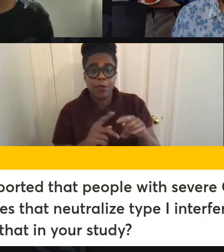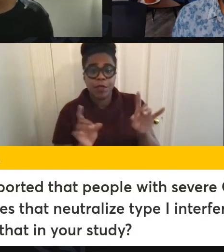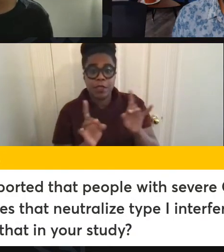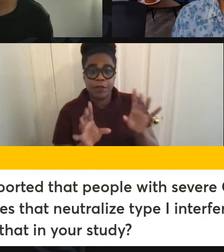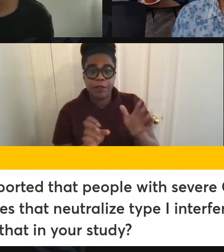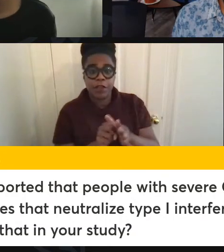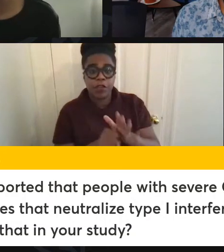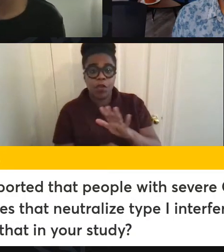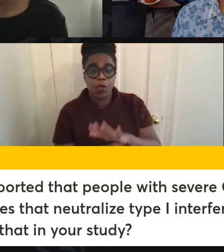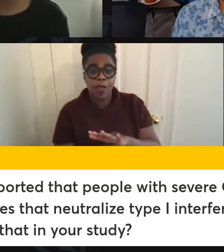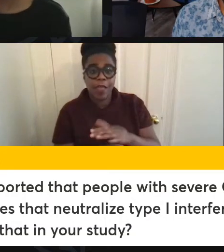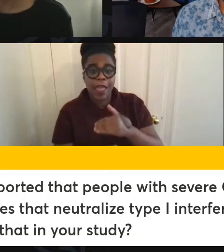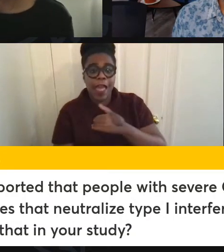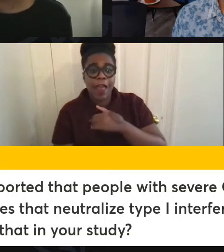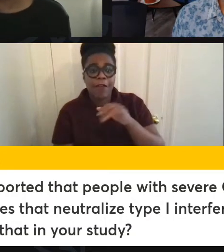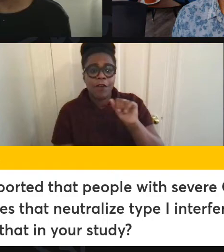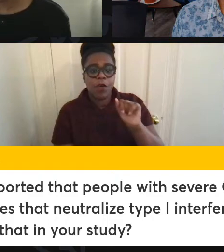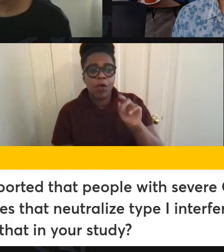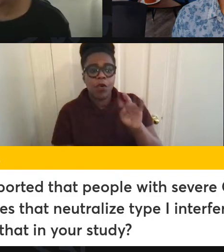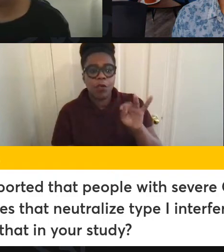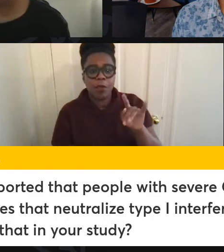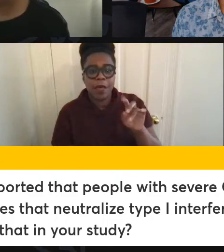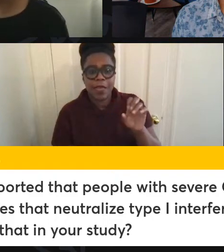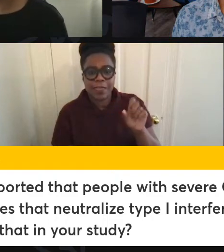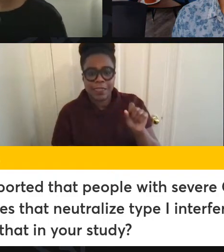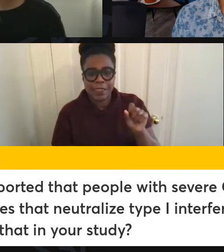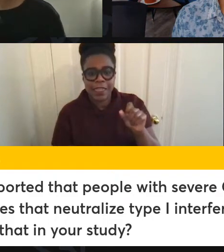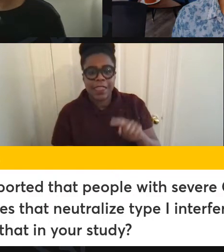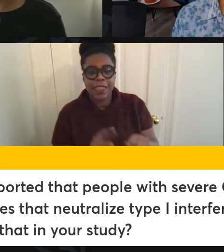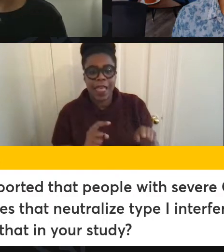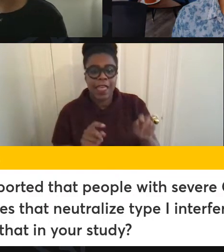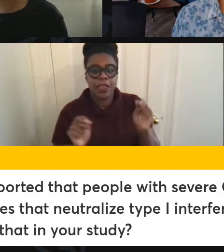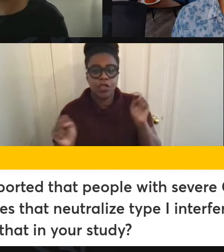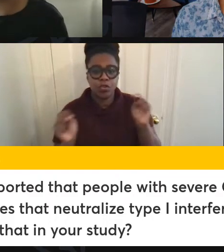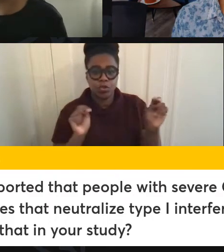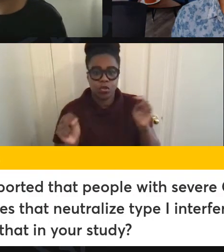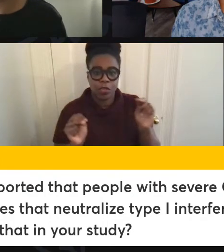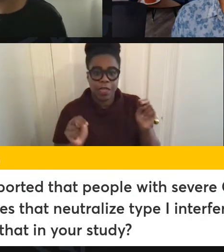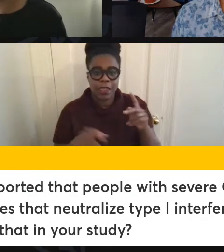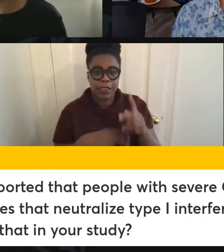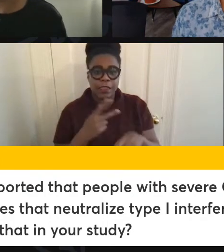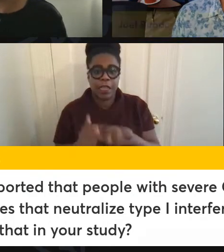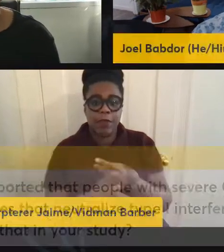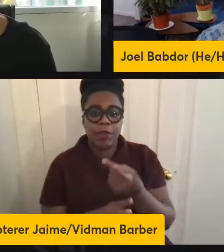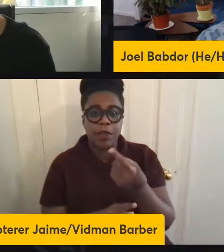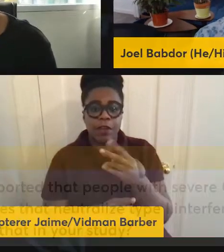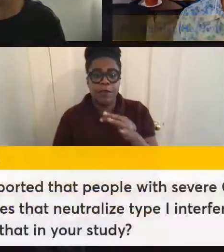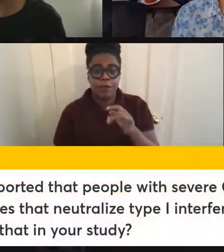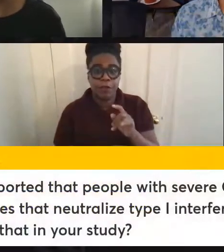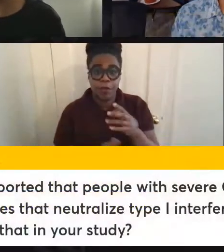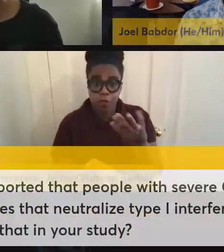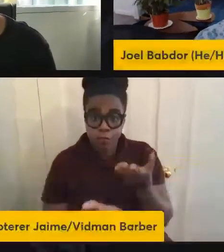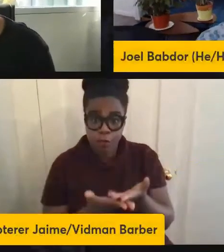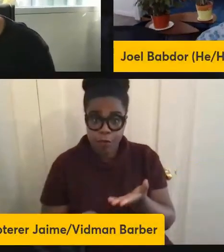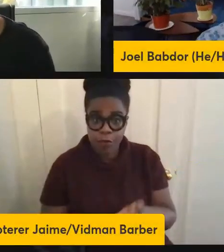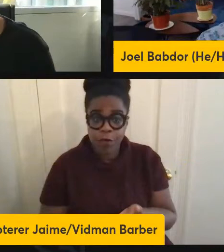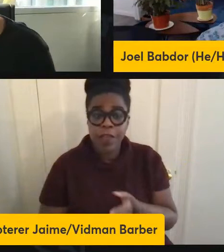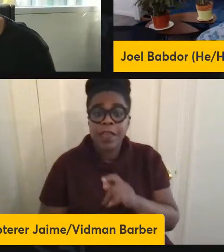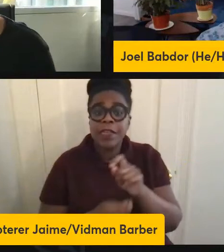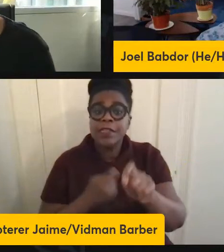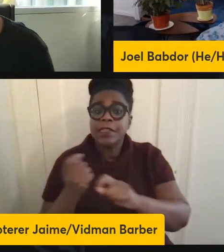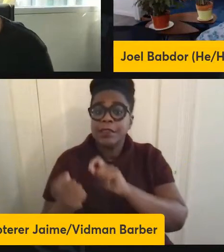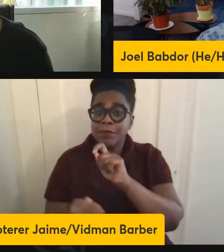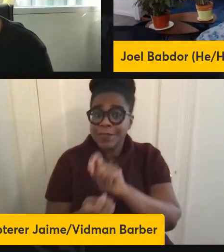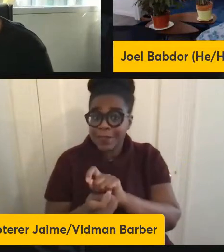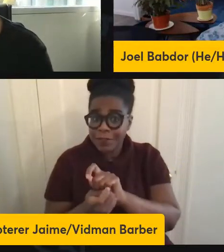you have evidence for that in your study? Yeah, so we haven't looked specifically at autoantibodies in this